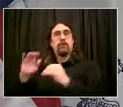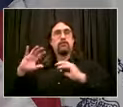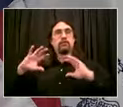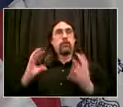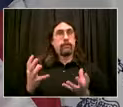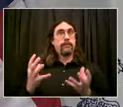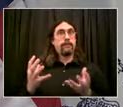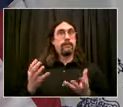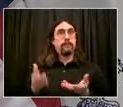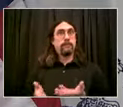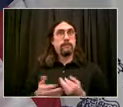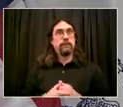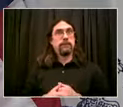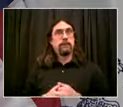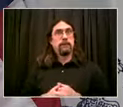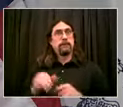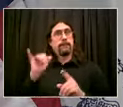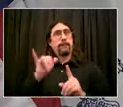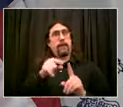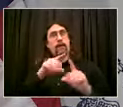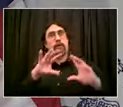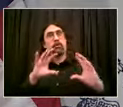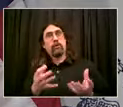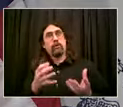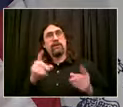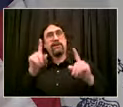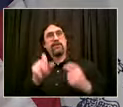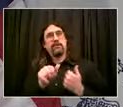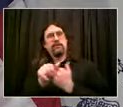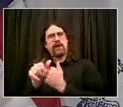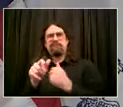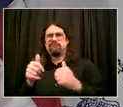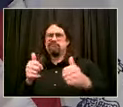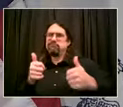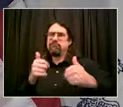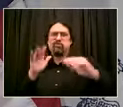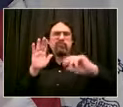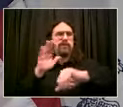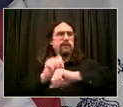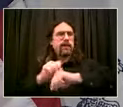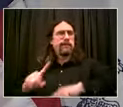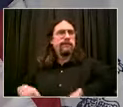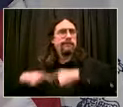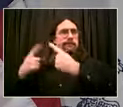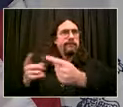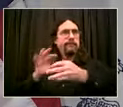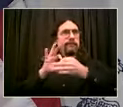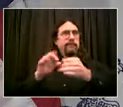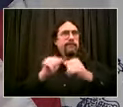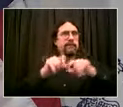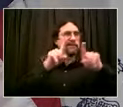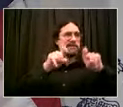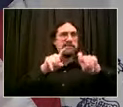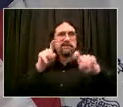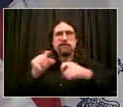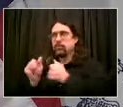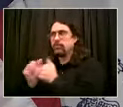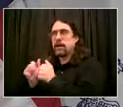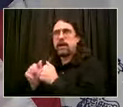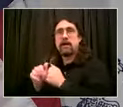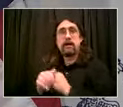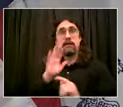getting people tested and going out into communities to encourage testing is now coming in incredibly valuable in the effort to get people